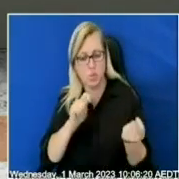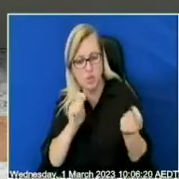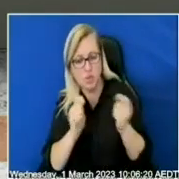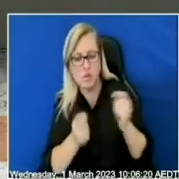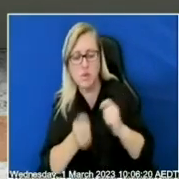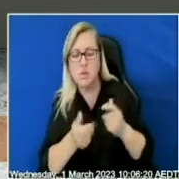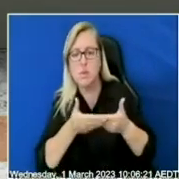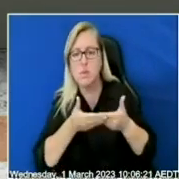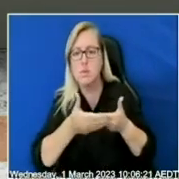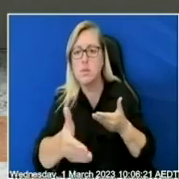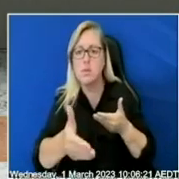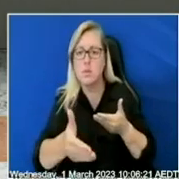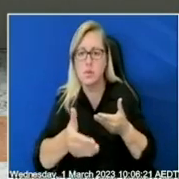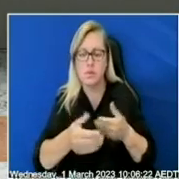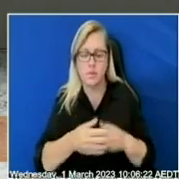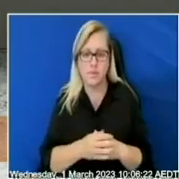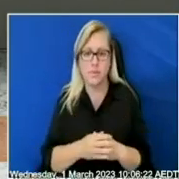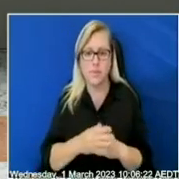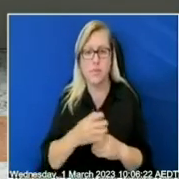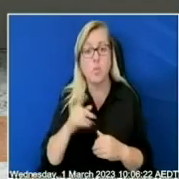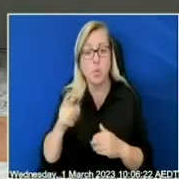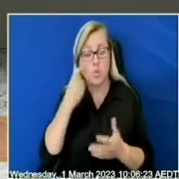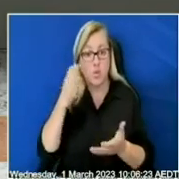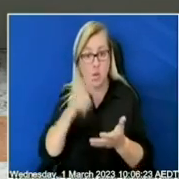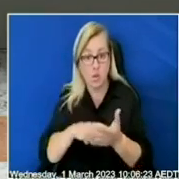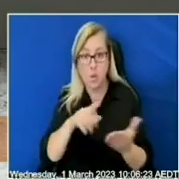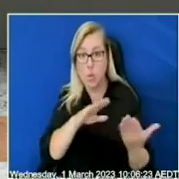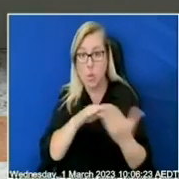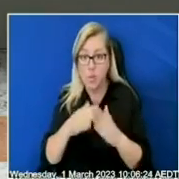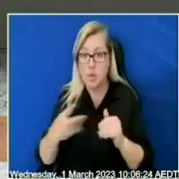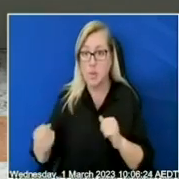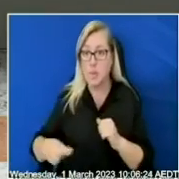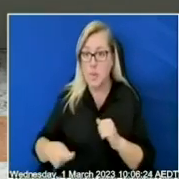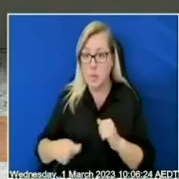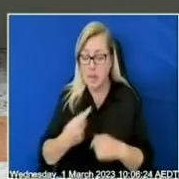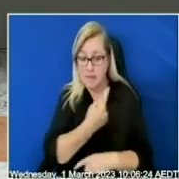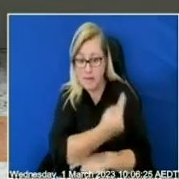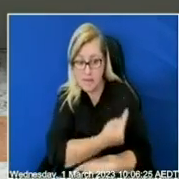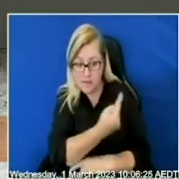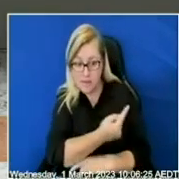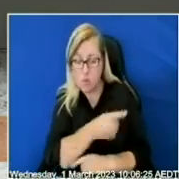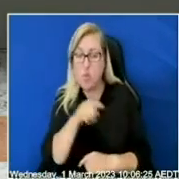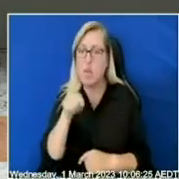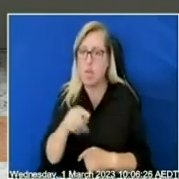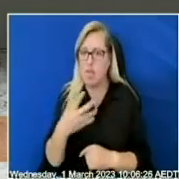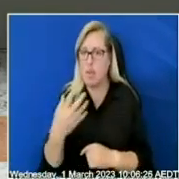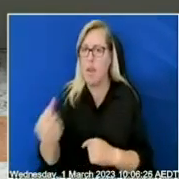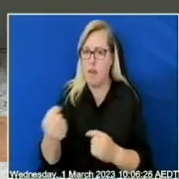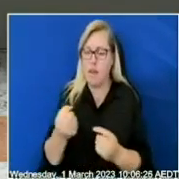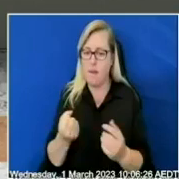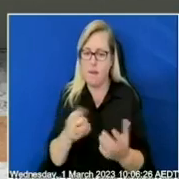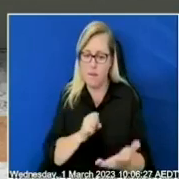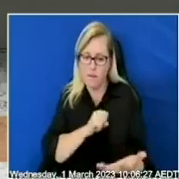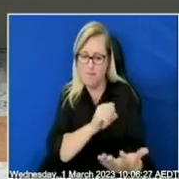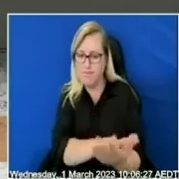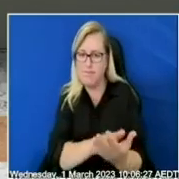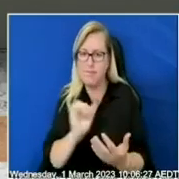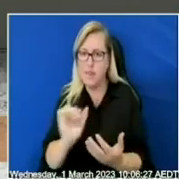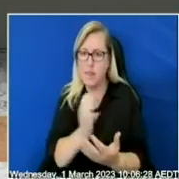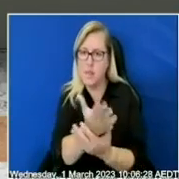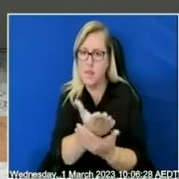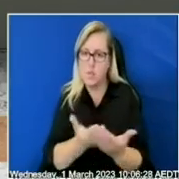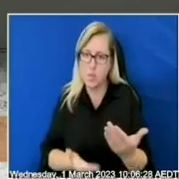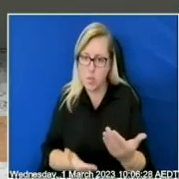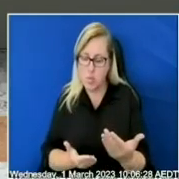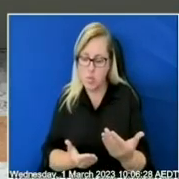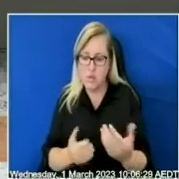community members that have contributed their stories via equally important means. including in recent times,